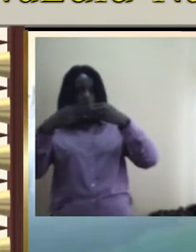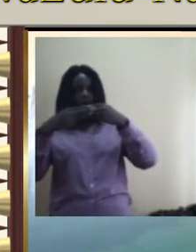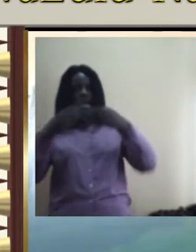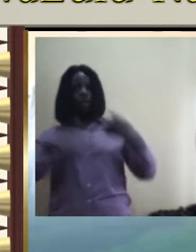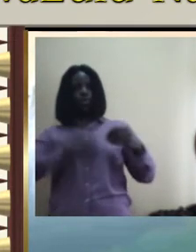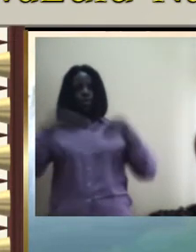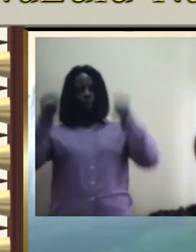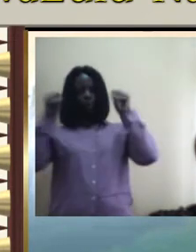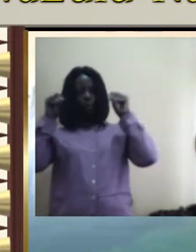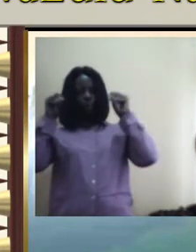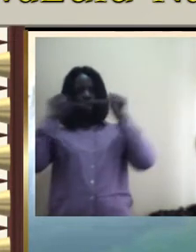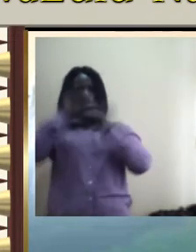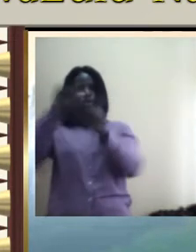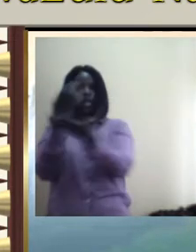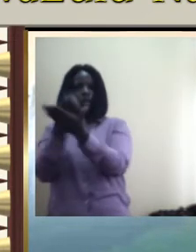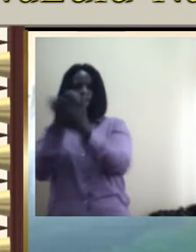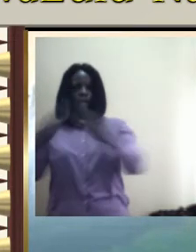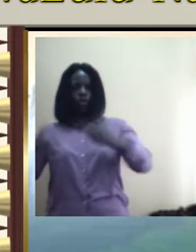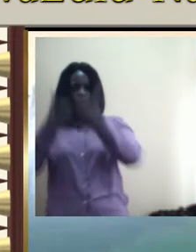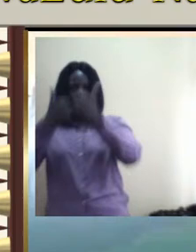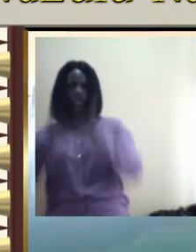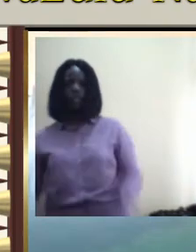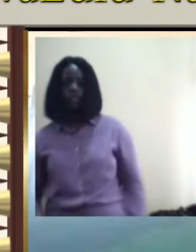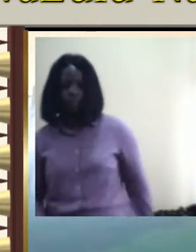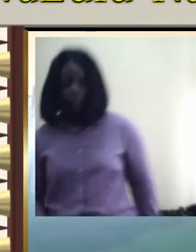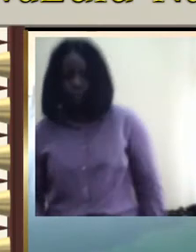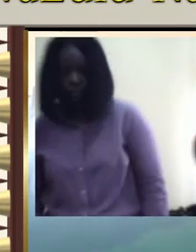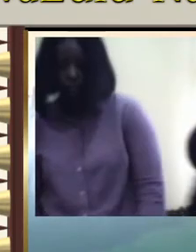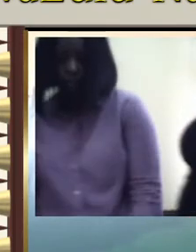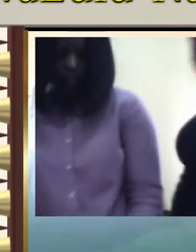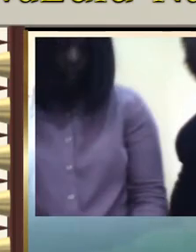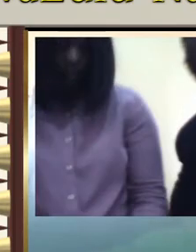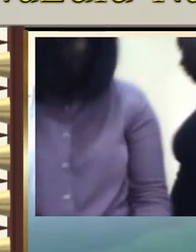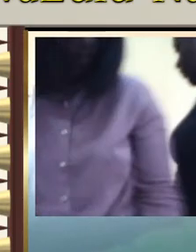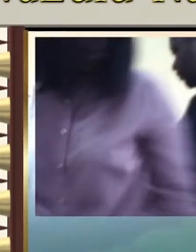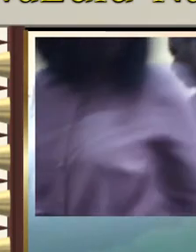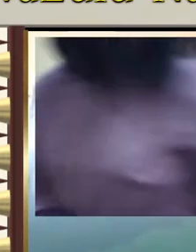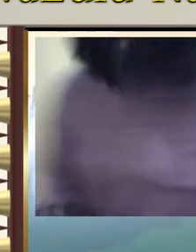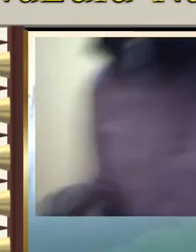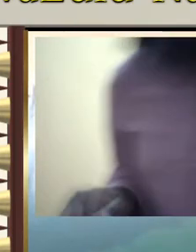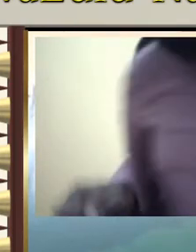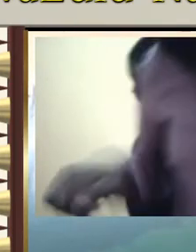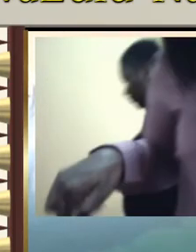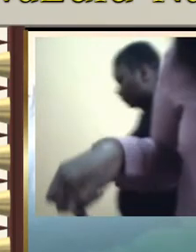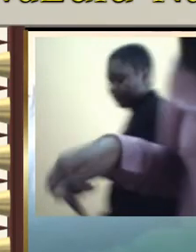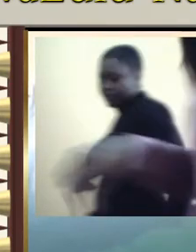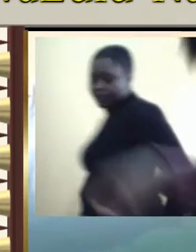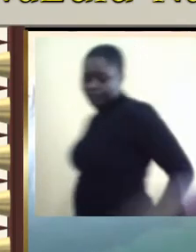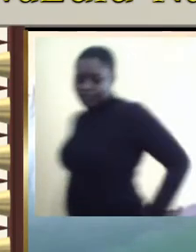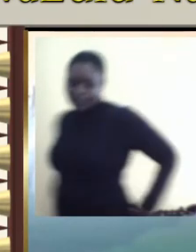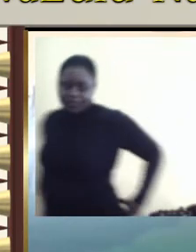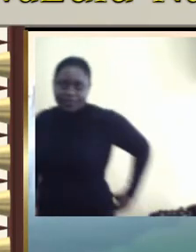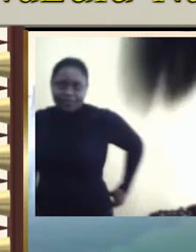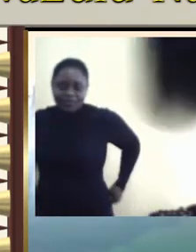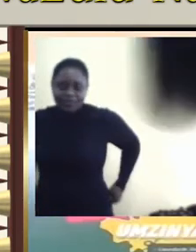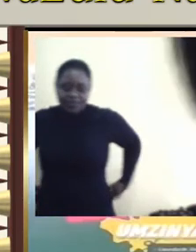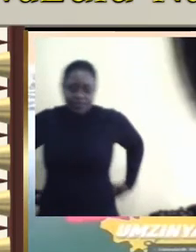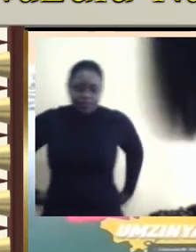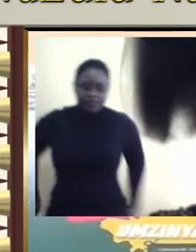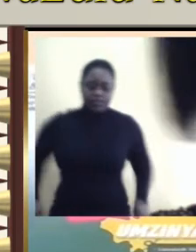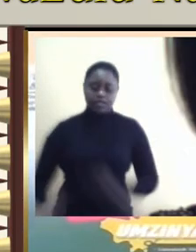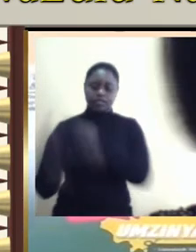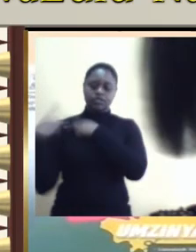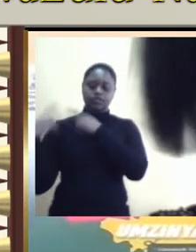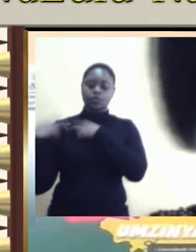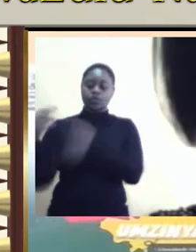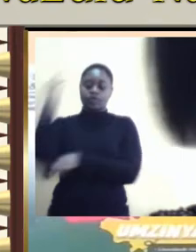unemployment in the socio-economic is a socio-economic challenge that requires a multi-pronged response from government